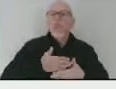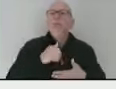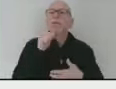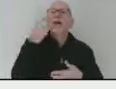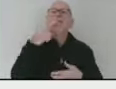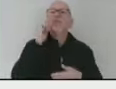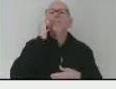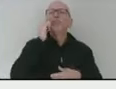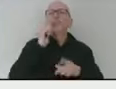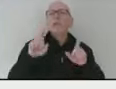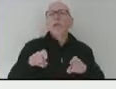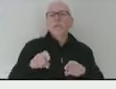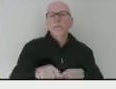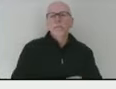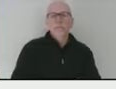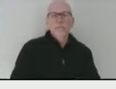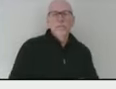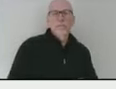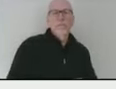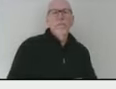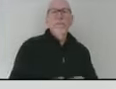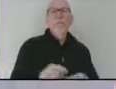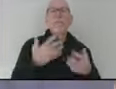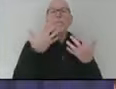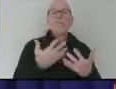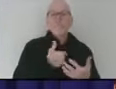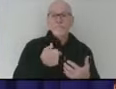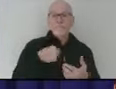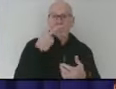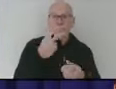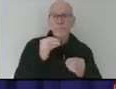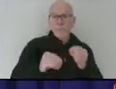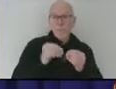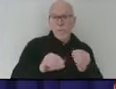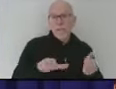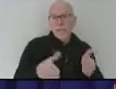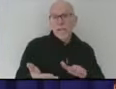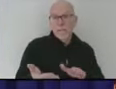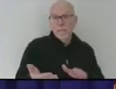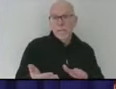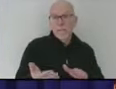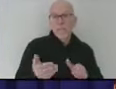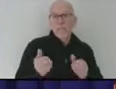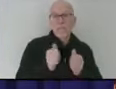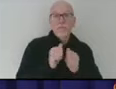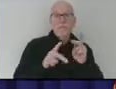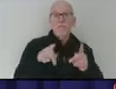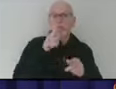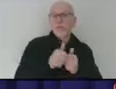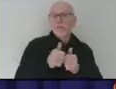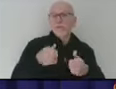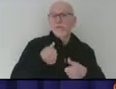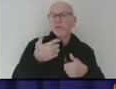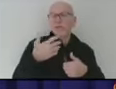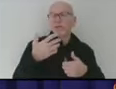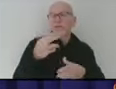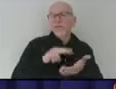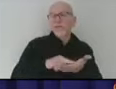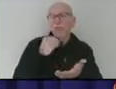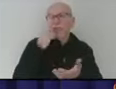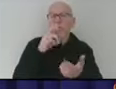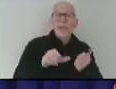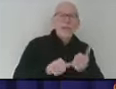testing. We also, unfortunately, are seeing an increasing number of deaths, especially among our residents of long-term care facilities. That